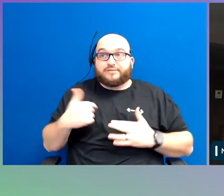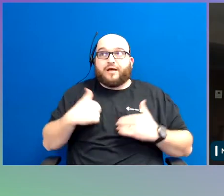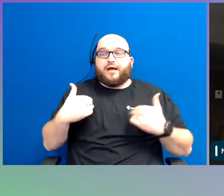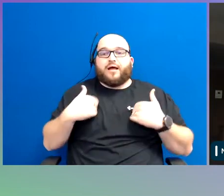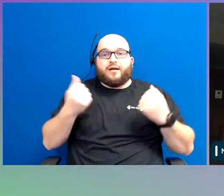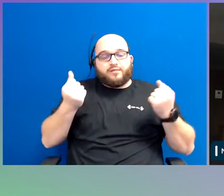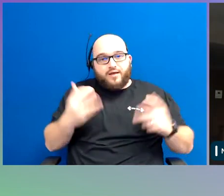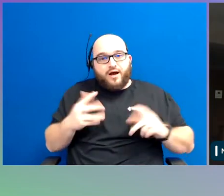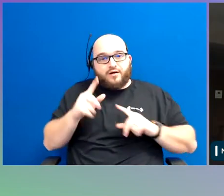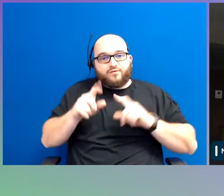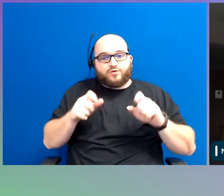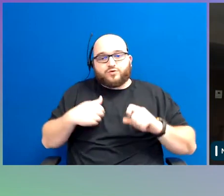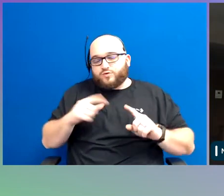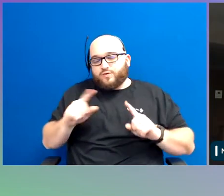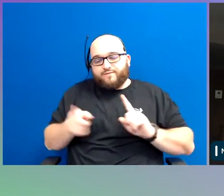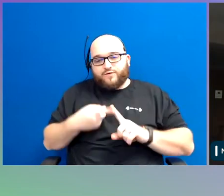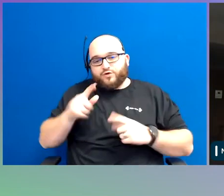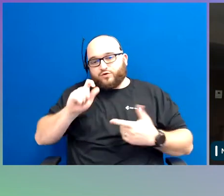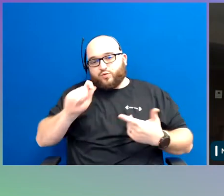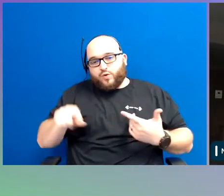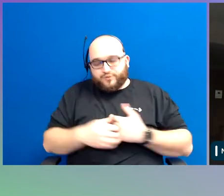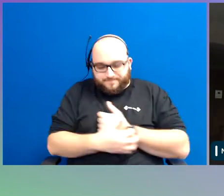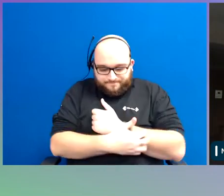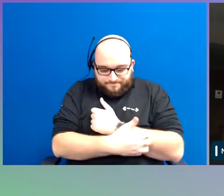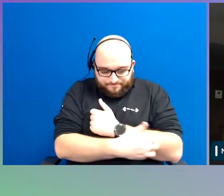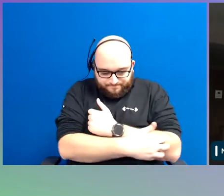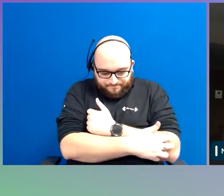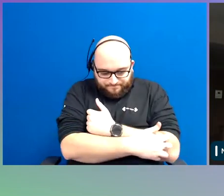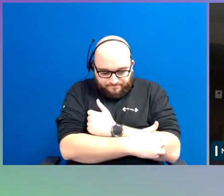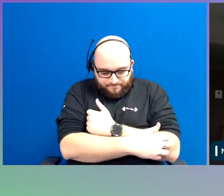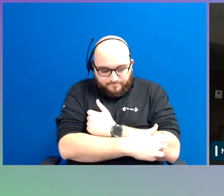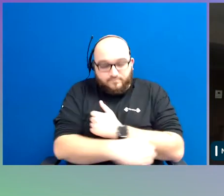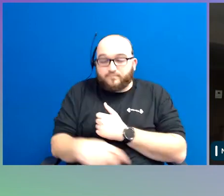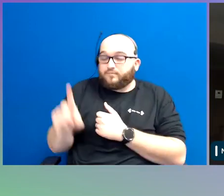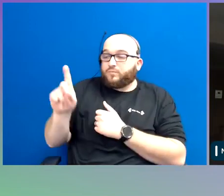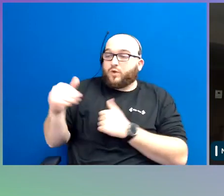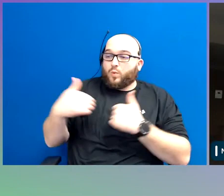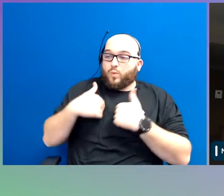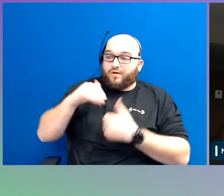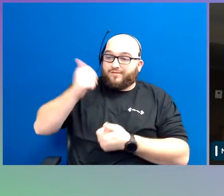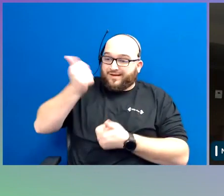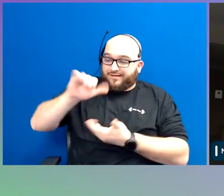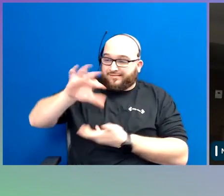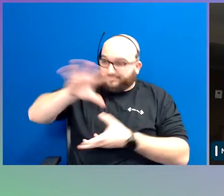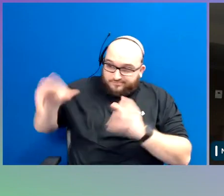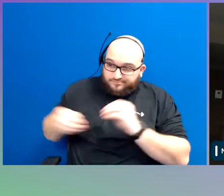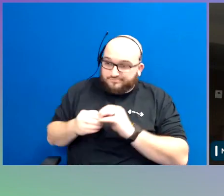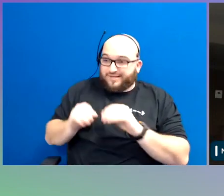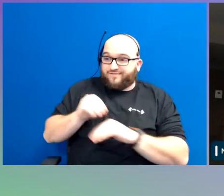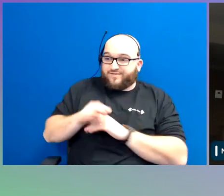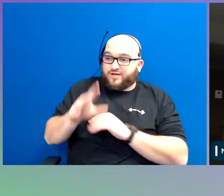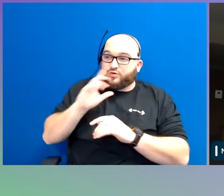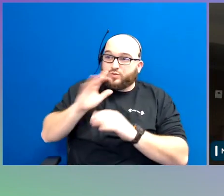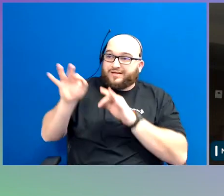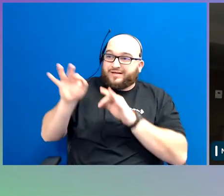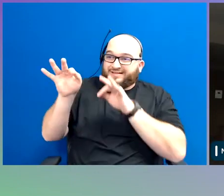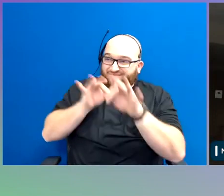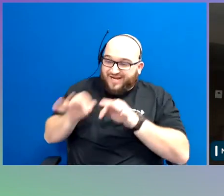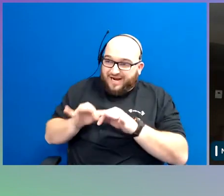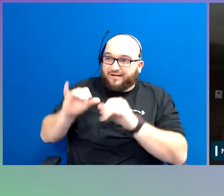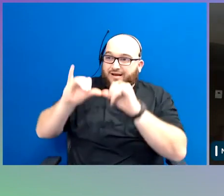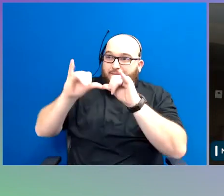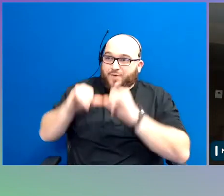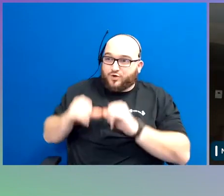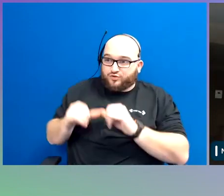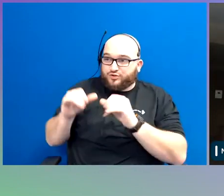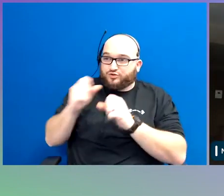So let me give you the first one. Do you have any overall advice about defining measurement strategy? In my